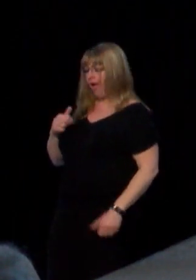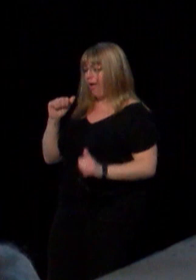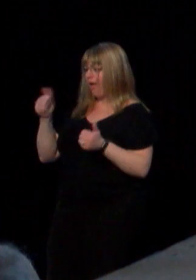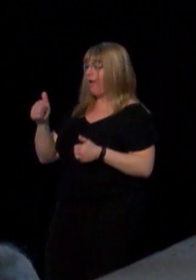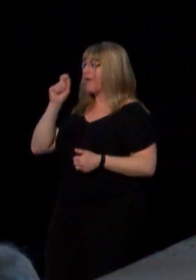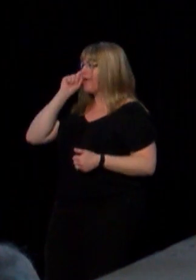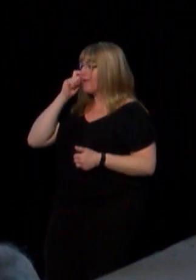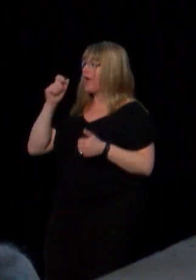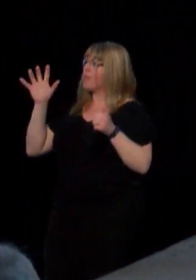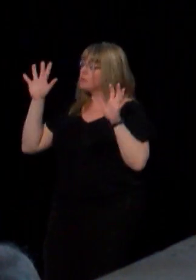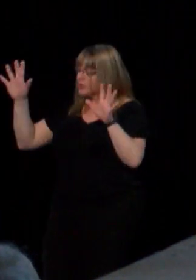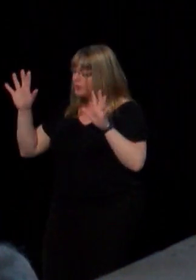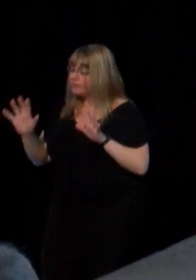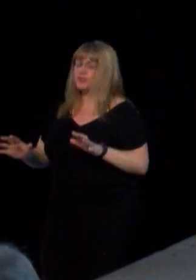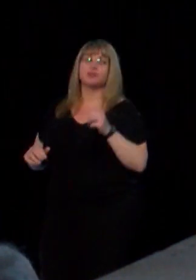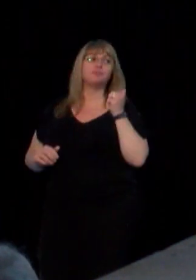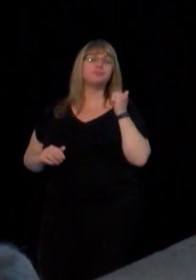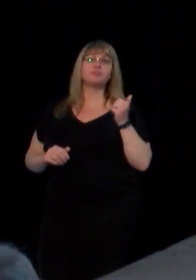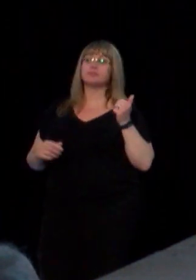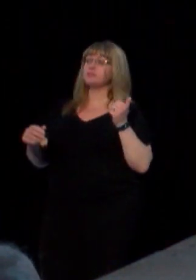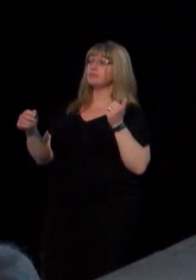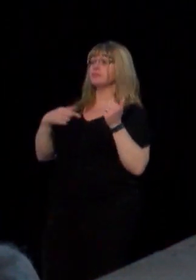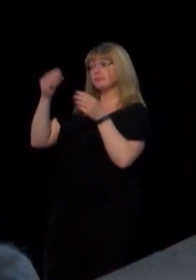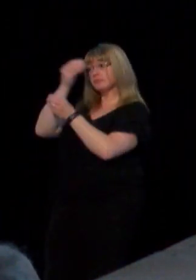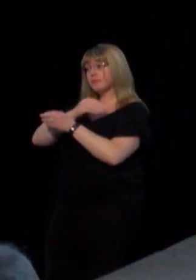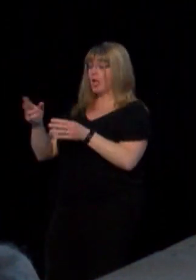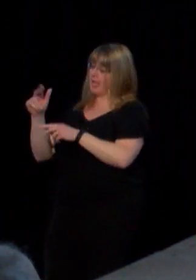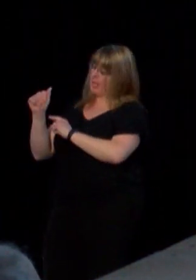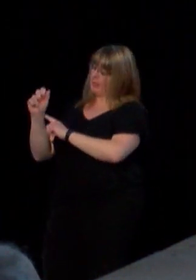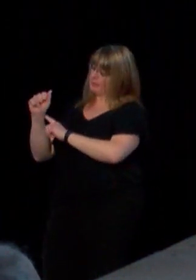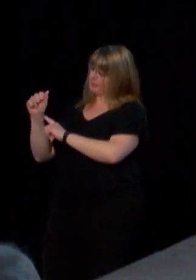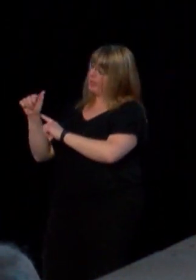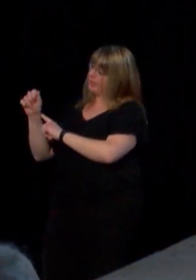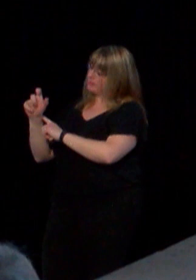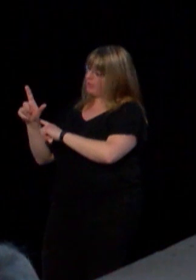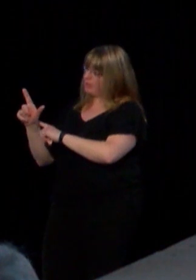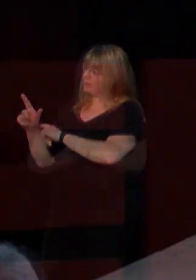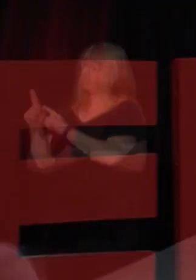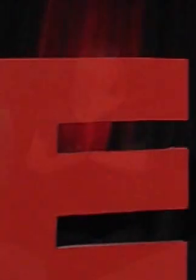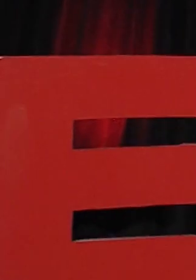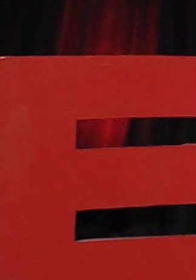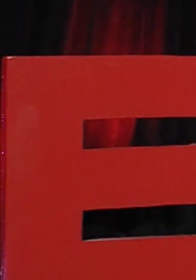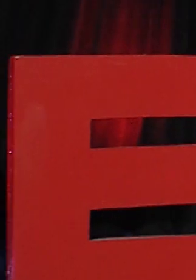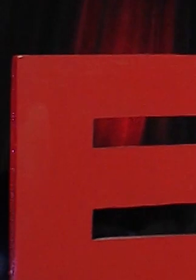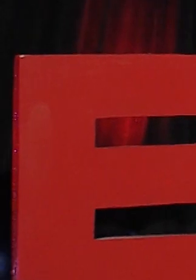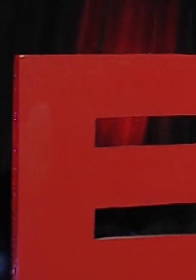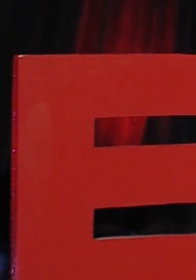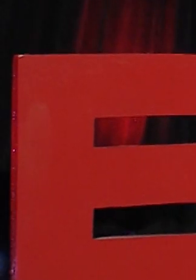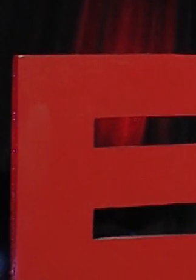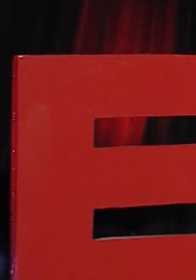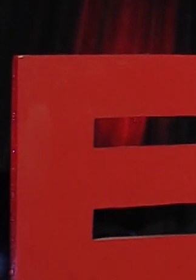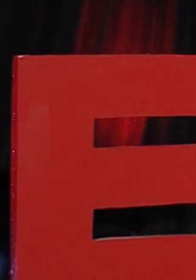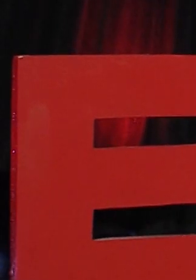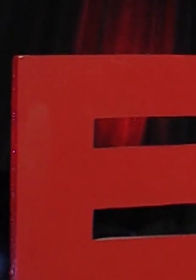There is absolutely no evidence against using ASL and another language. It is time